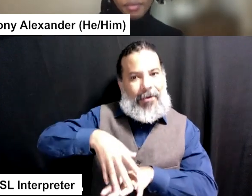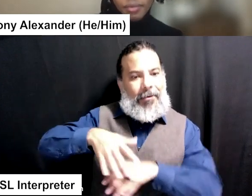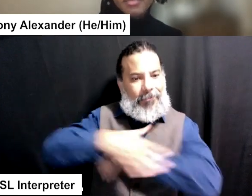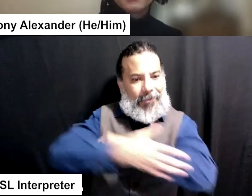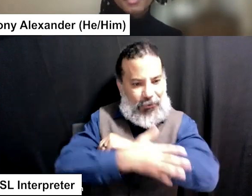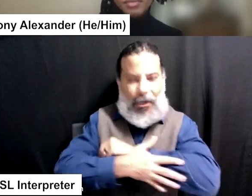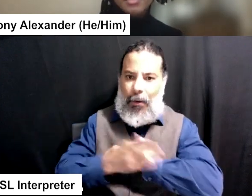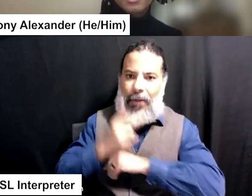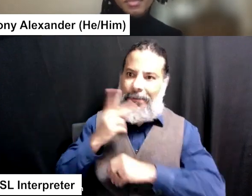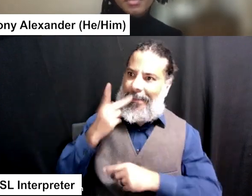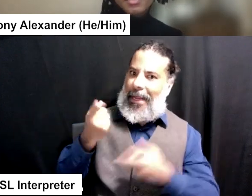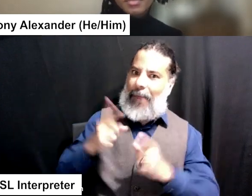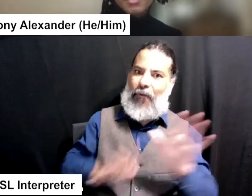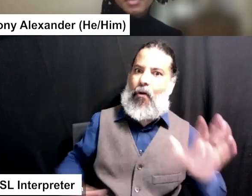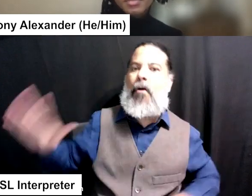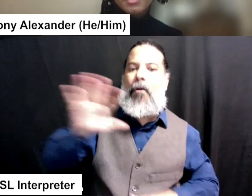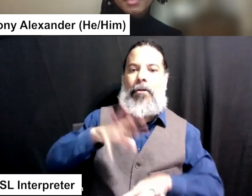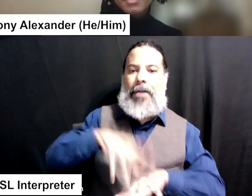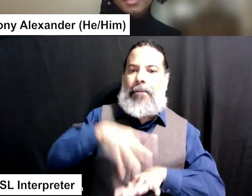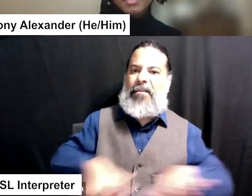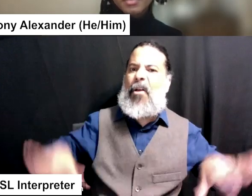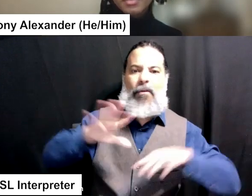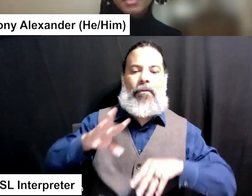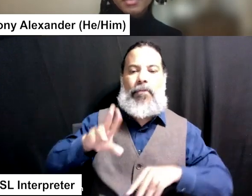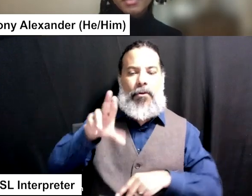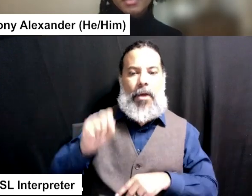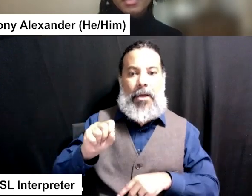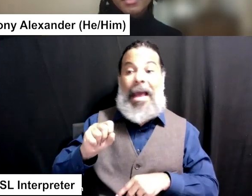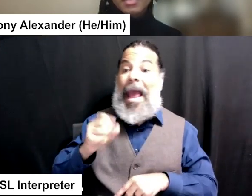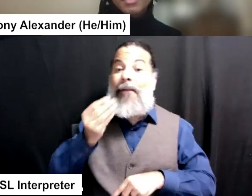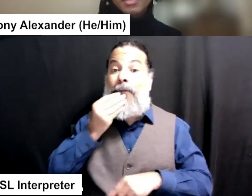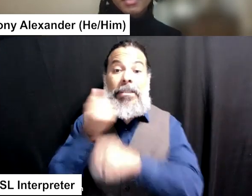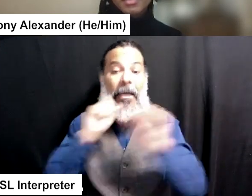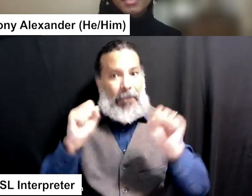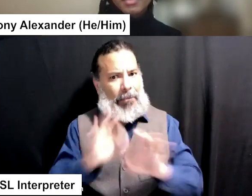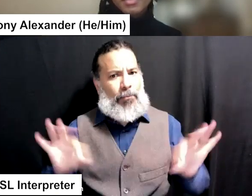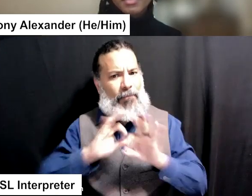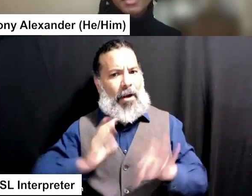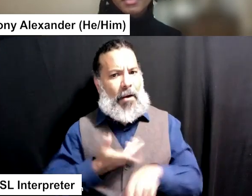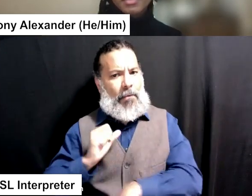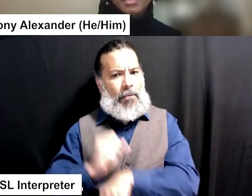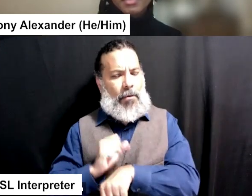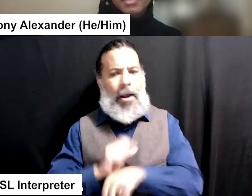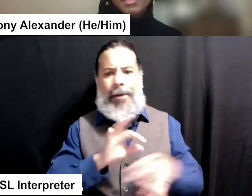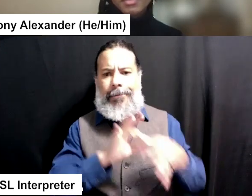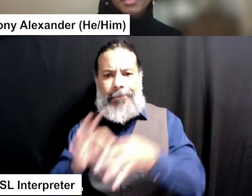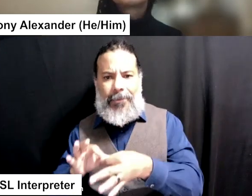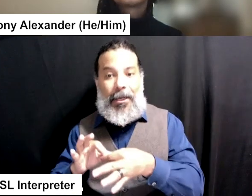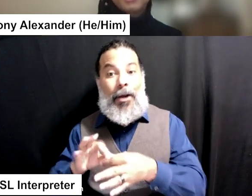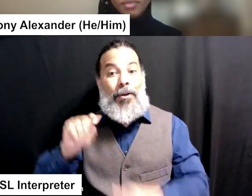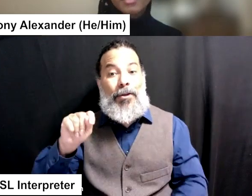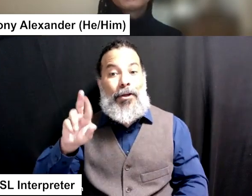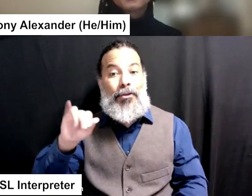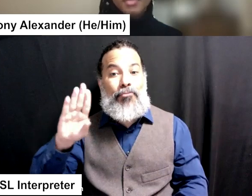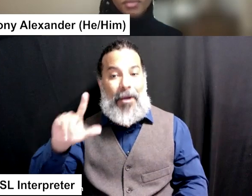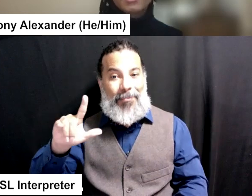across Indian country. And food sovereignty is, of course, integral to all the work that we do, and is so often also tied up in tribal sovereignty in my work,